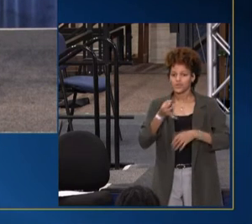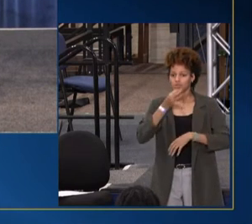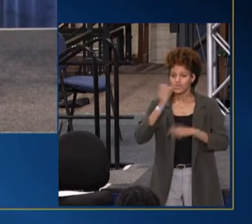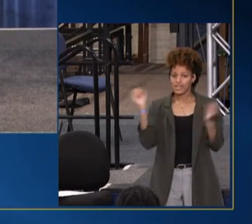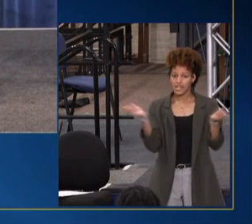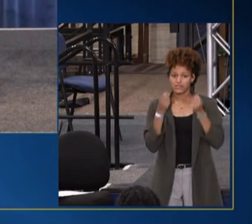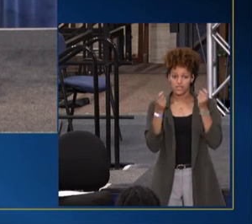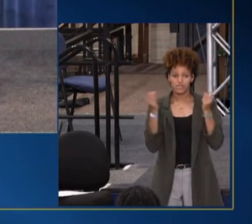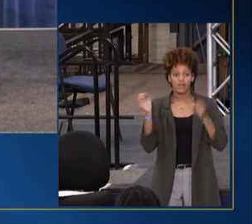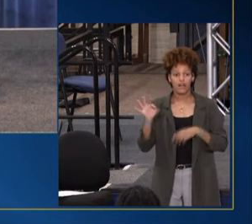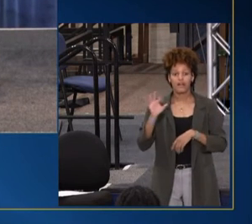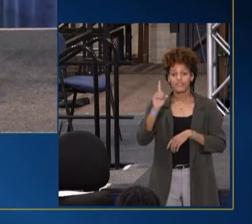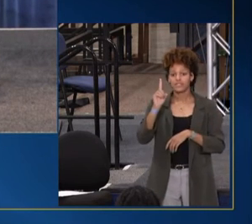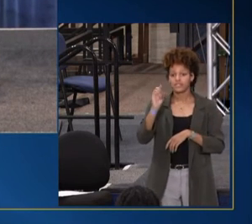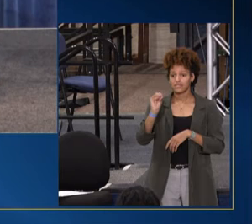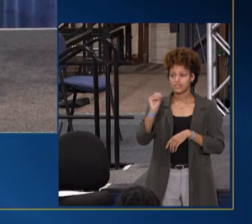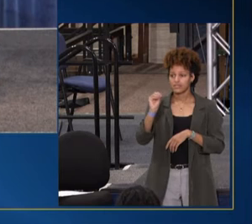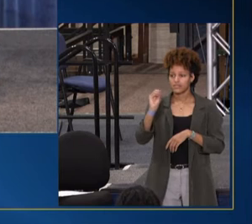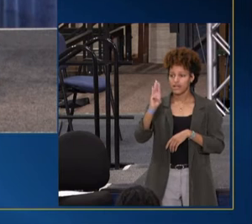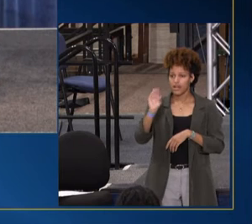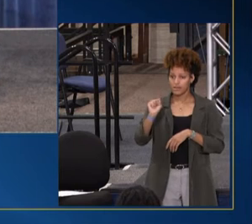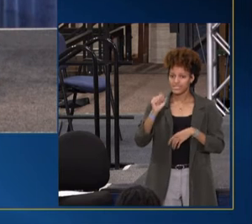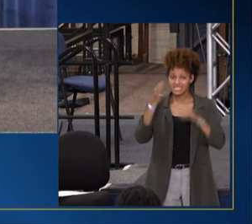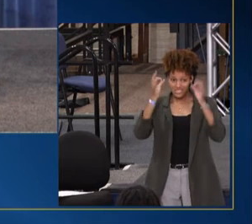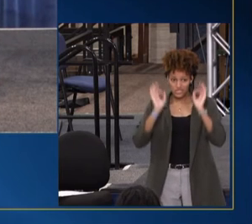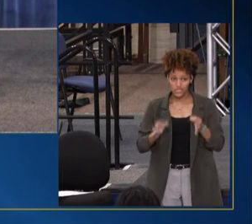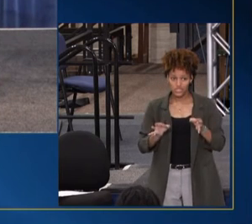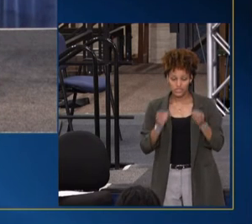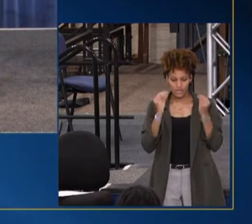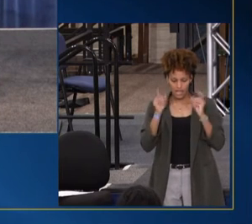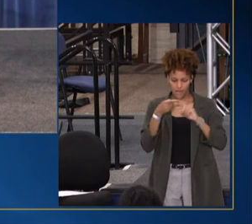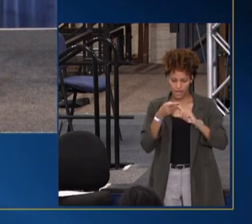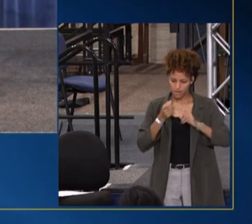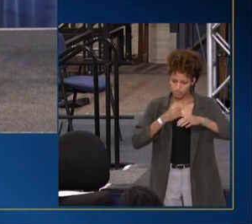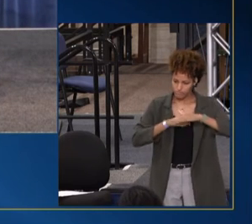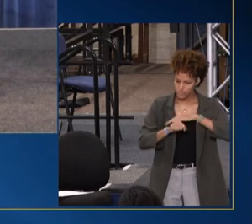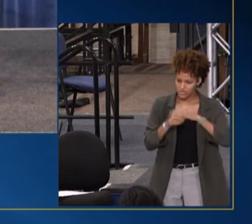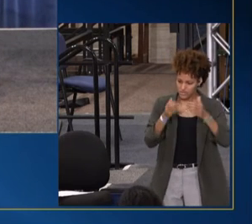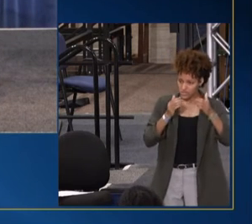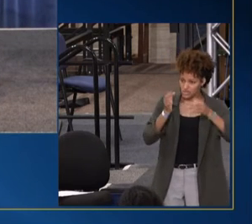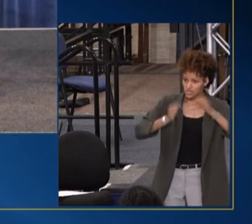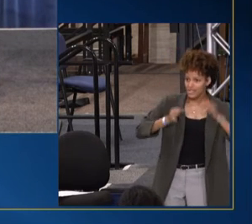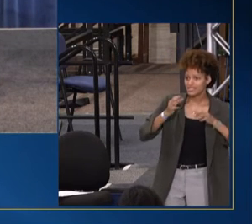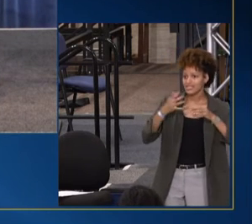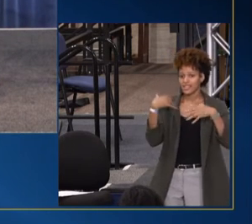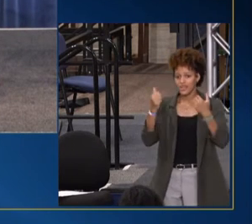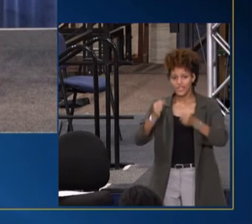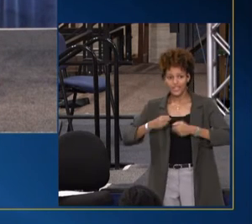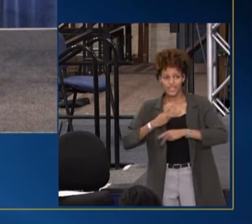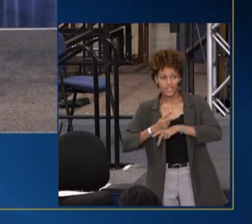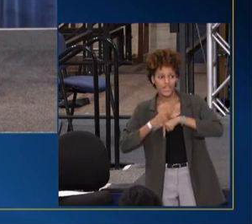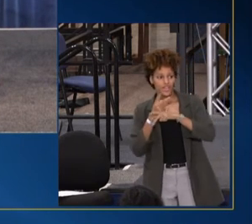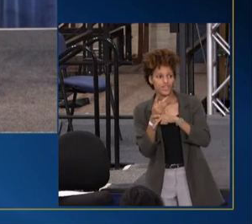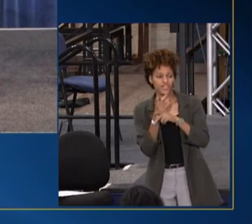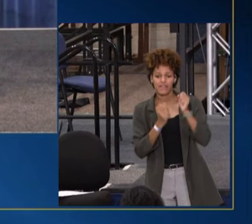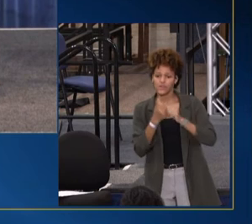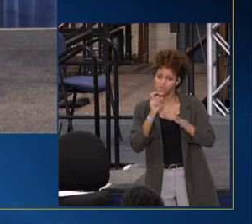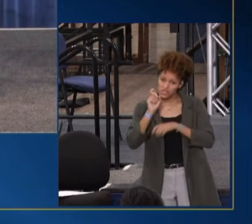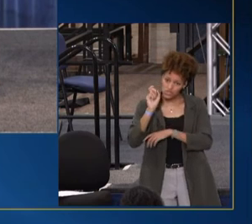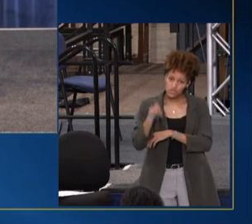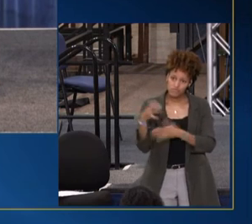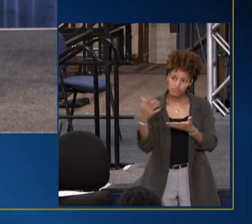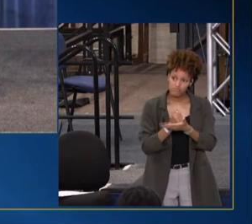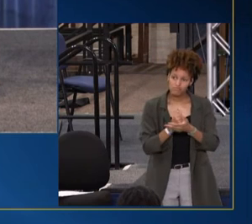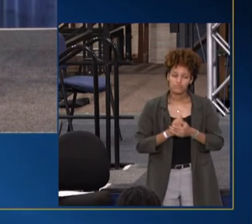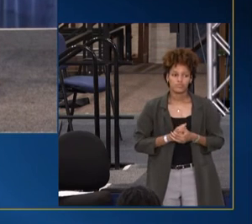of the Dobbs decision. And so we're thinking about reproductive justice and health care and health care that we all deserve. You know, Kelly and I